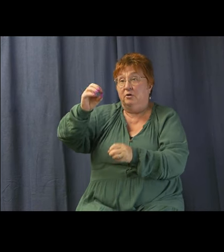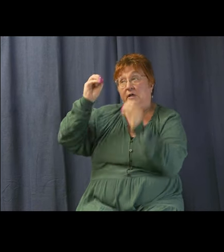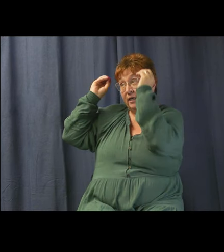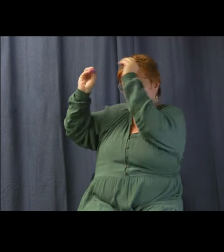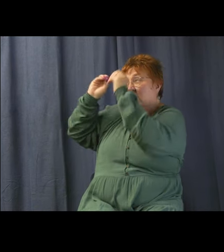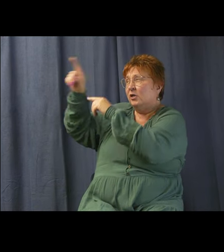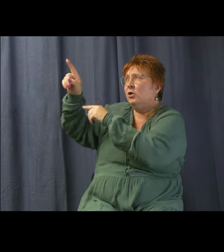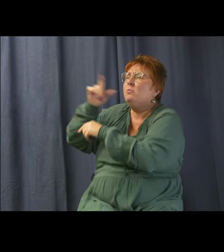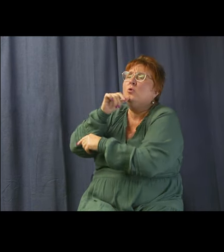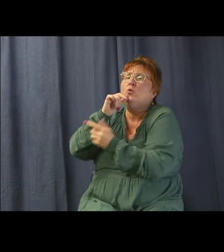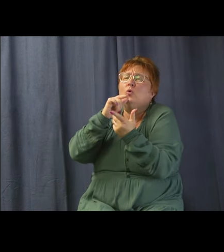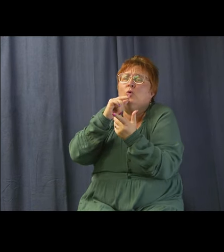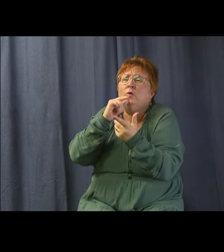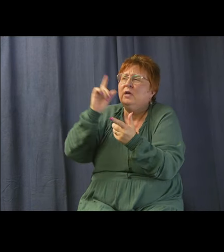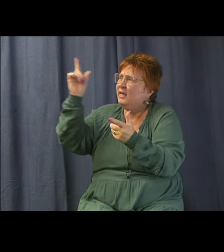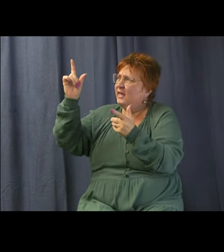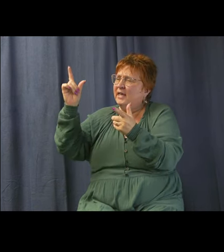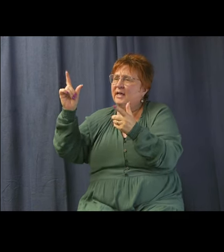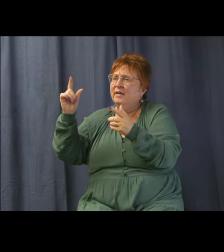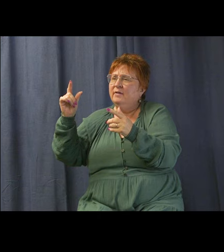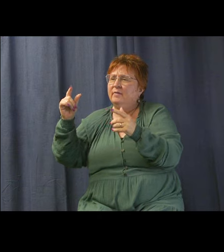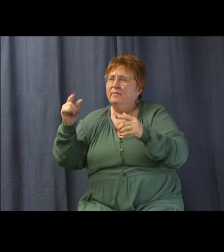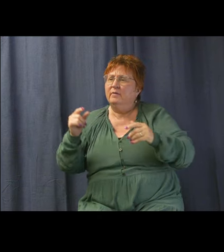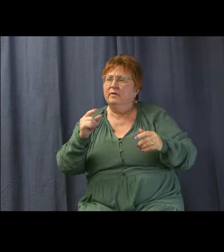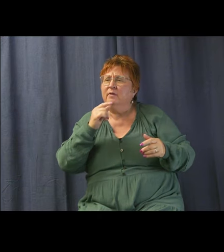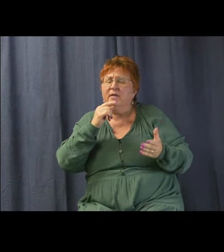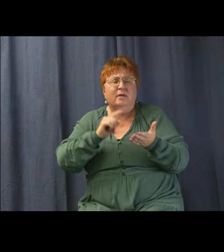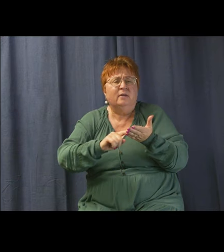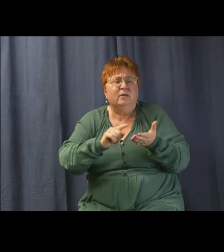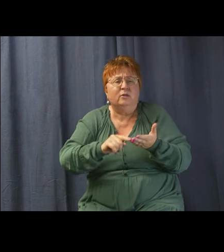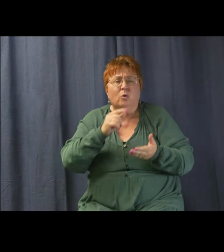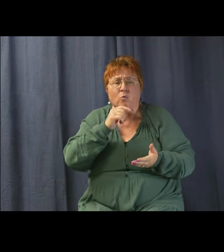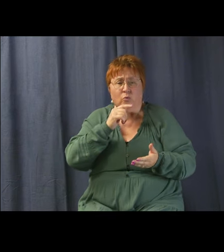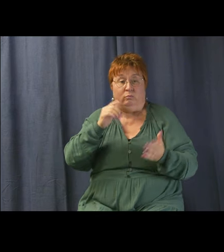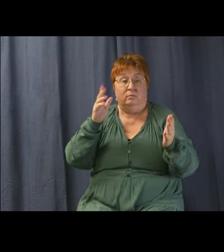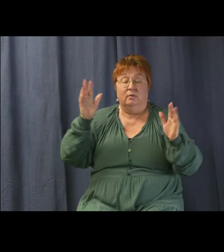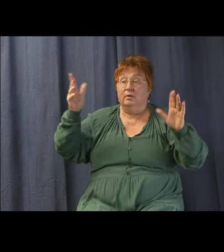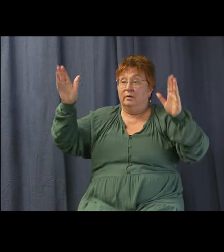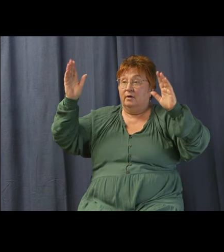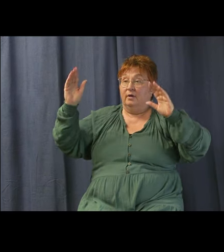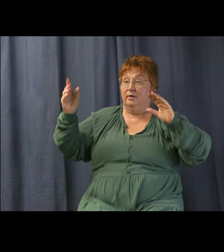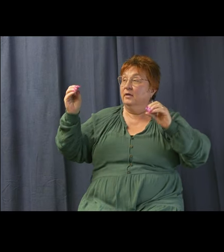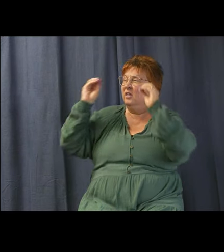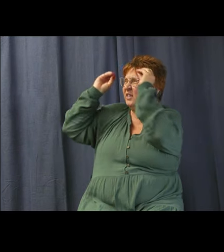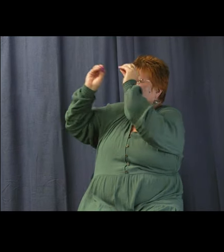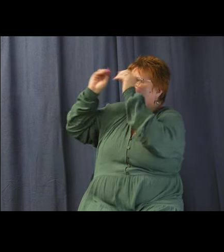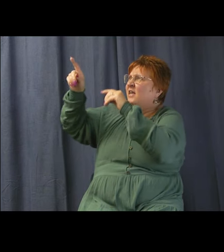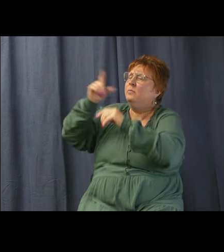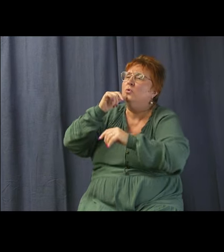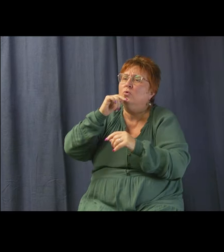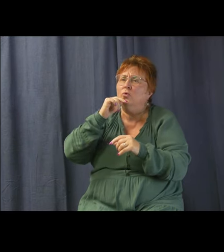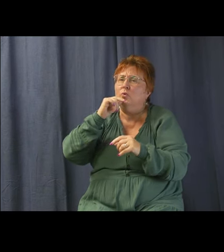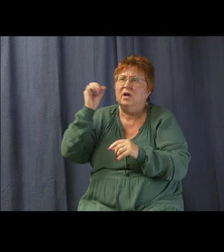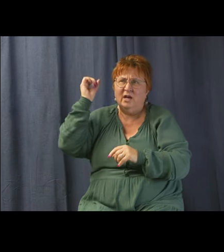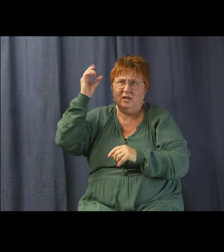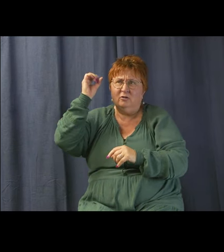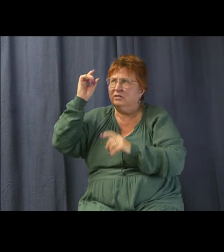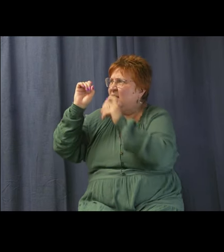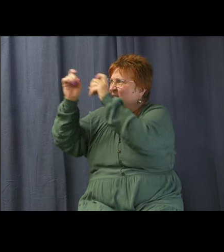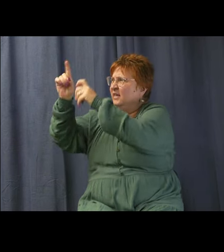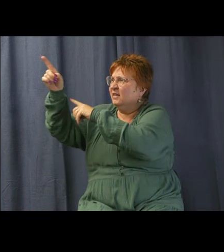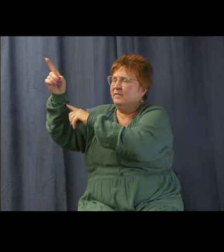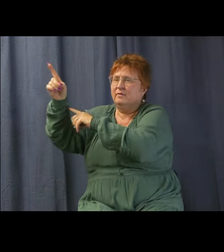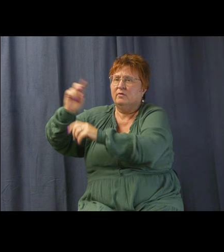With whom took he counsel? Who instructed him and taught him in the path of judgment, and taught him knowledge, and showed him the way of understanding?